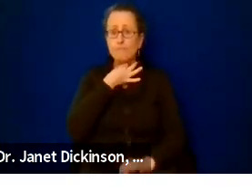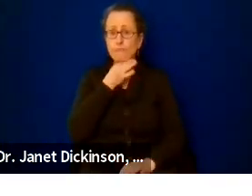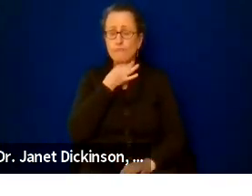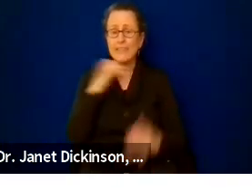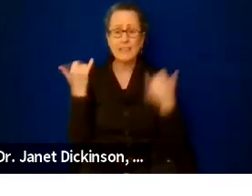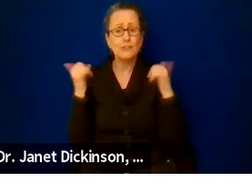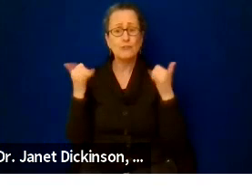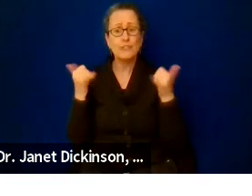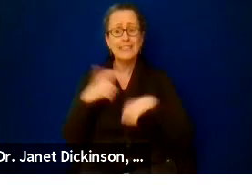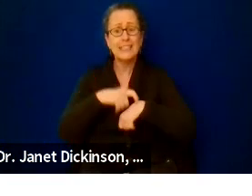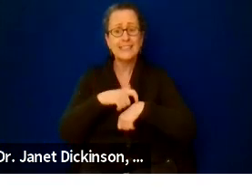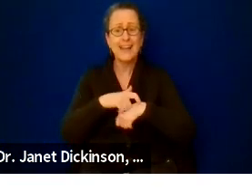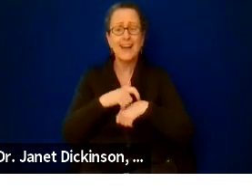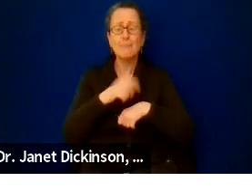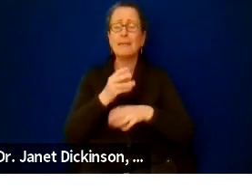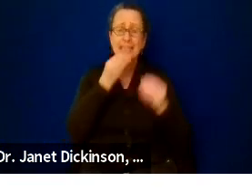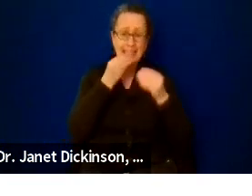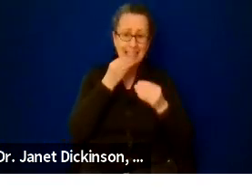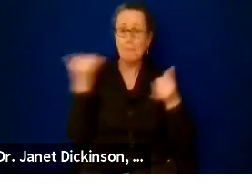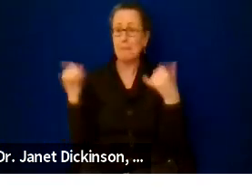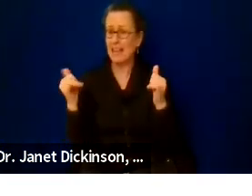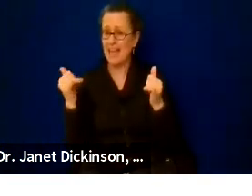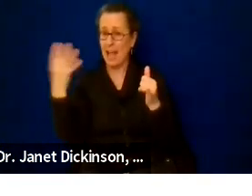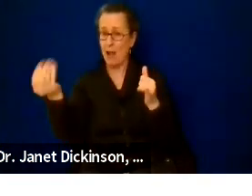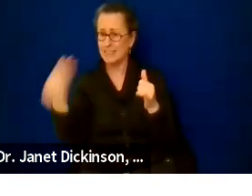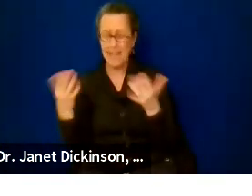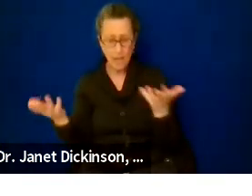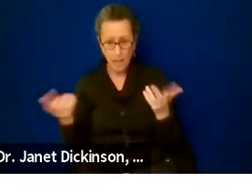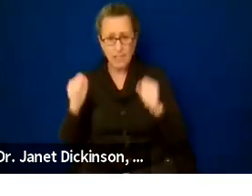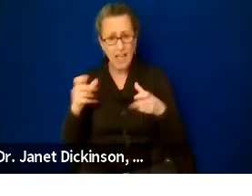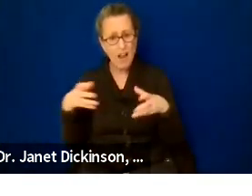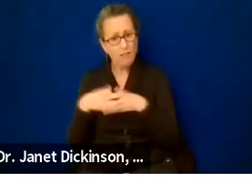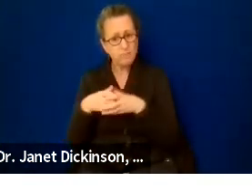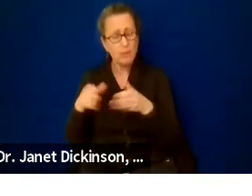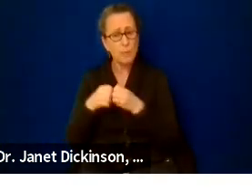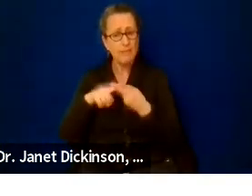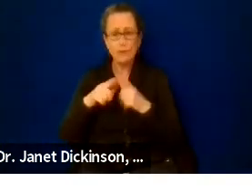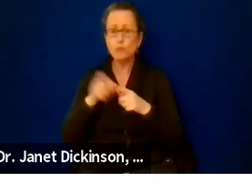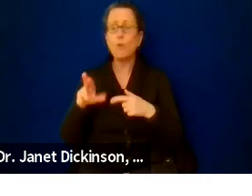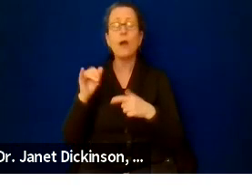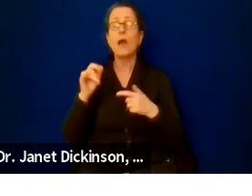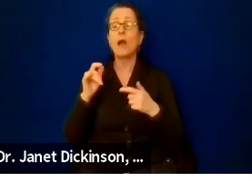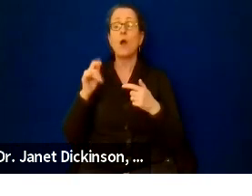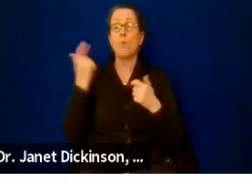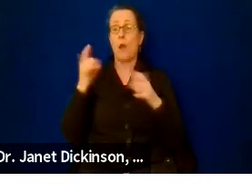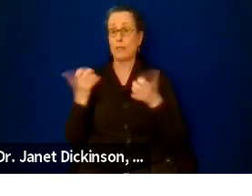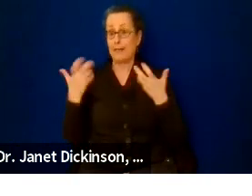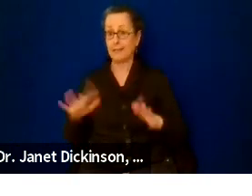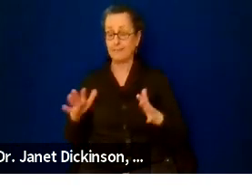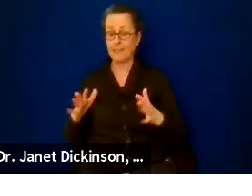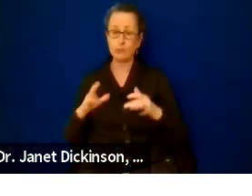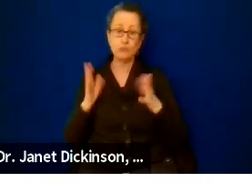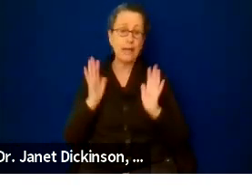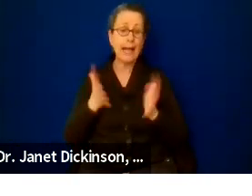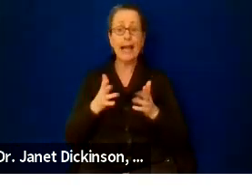look like or break time, and will they be able to hang out with their friends between classes, or they just be, quote, stuck in my class all